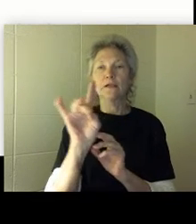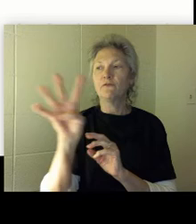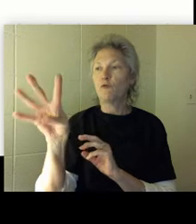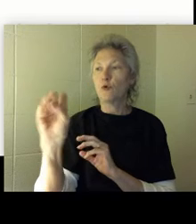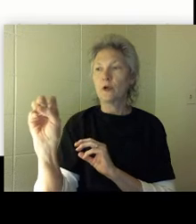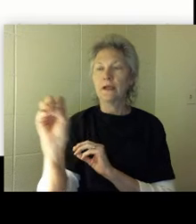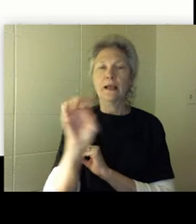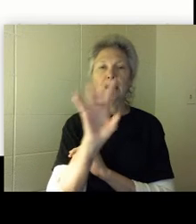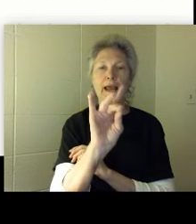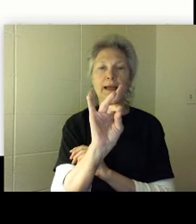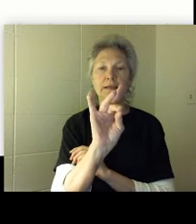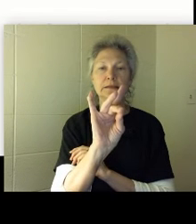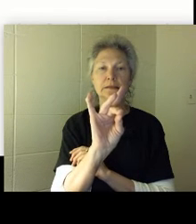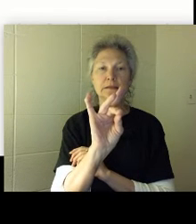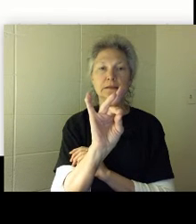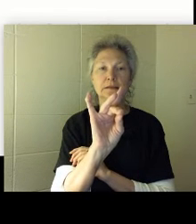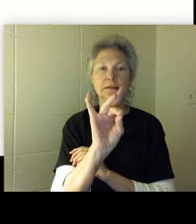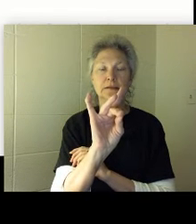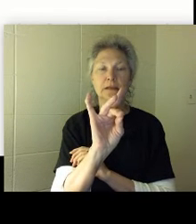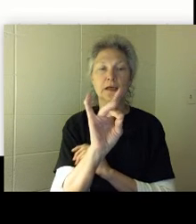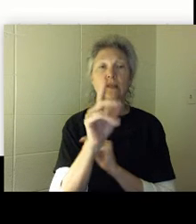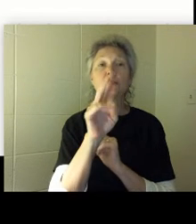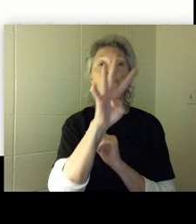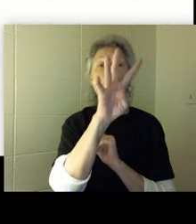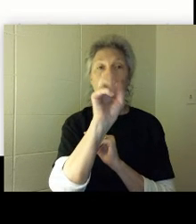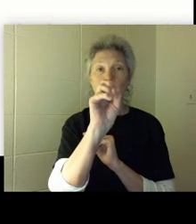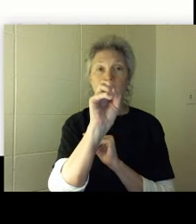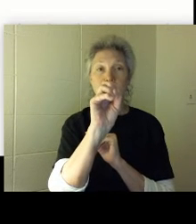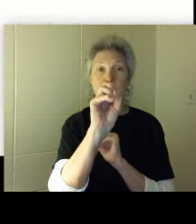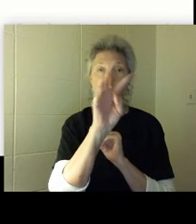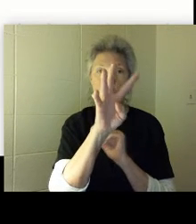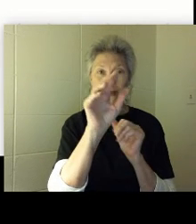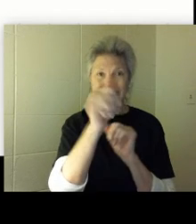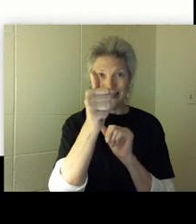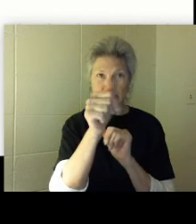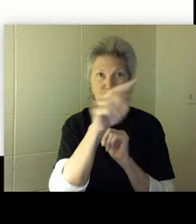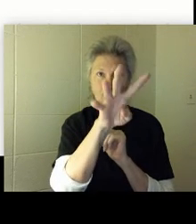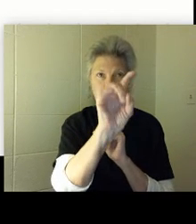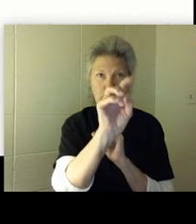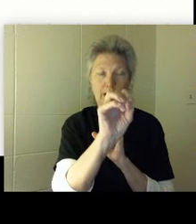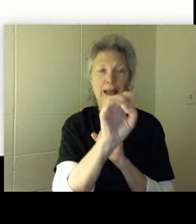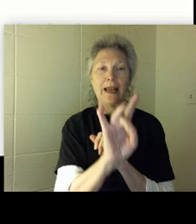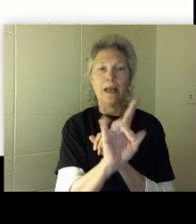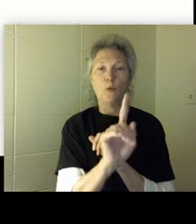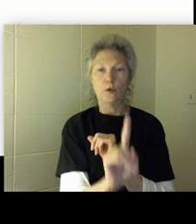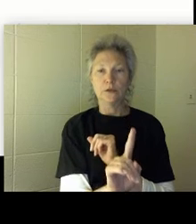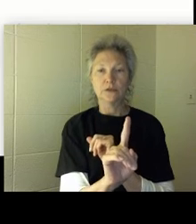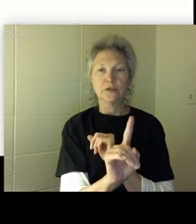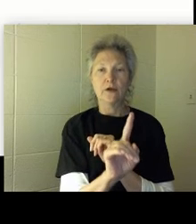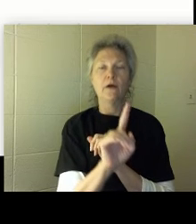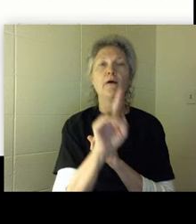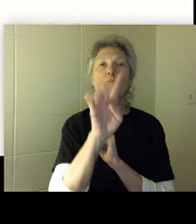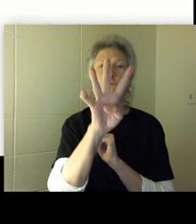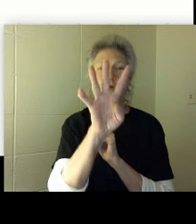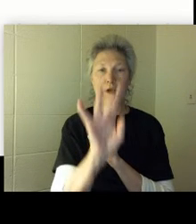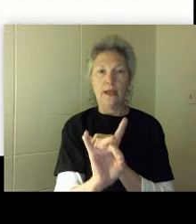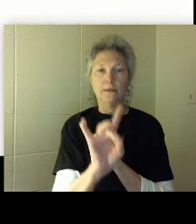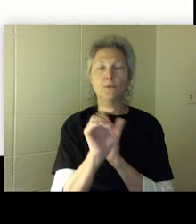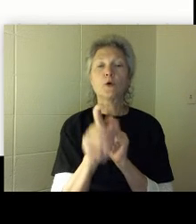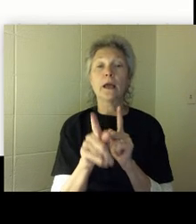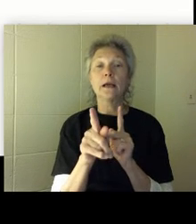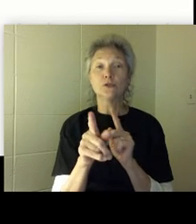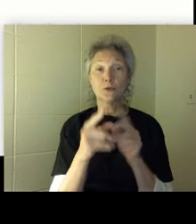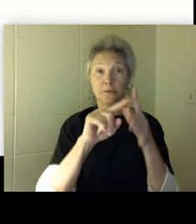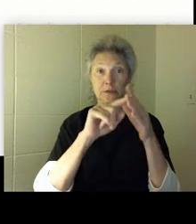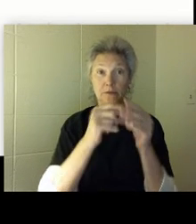into 40 and 8 because there's 4 tens for a value of 40 and 8 ones for a value of 8. So I'm